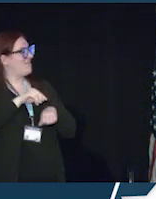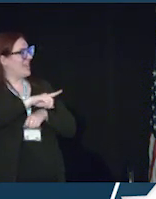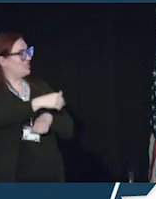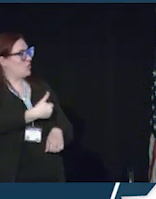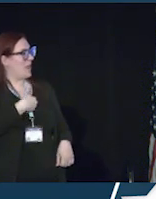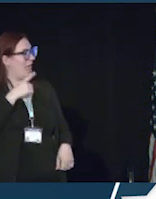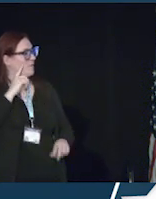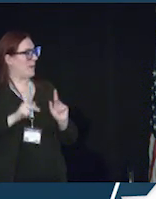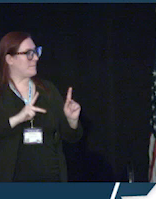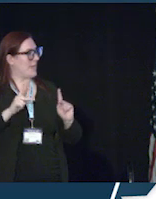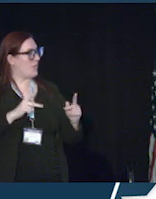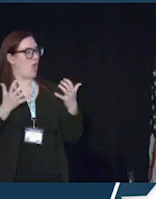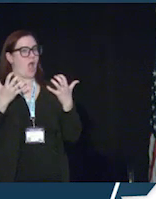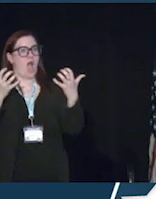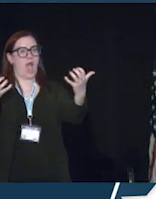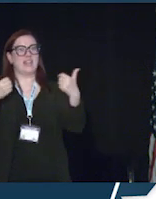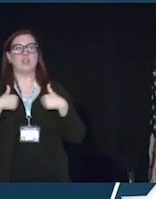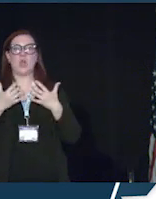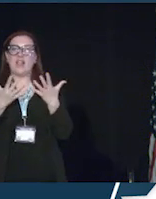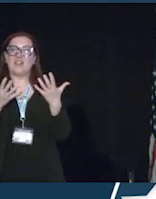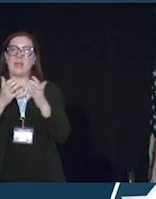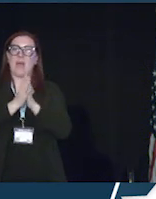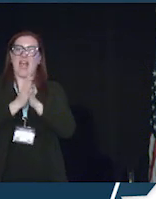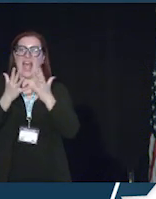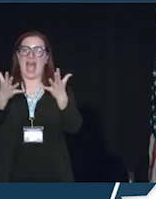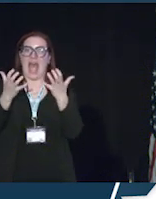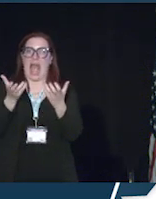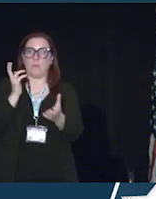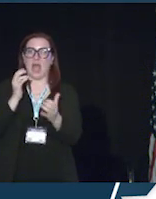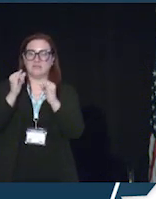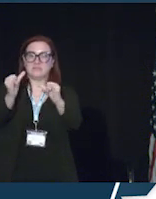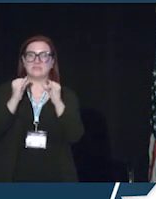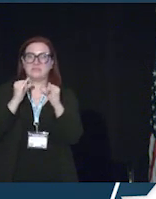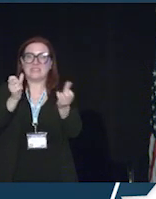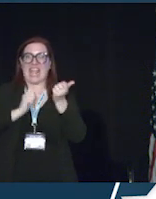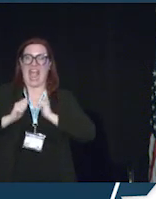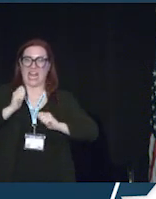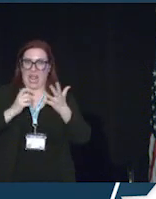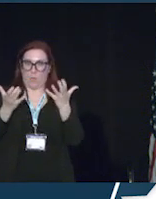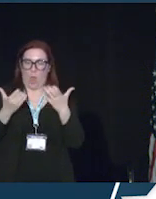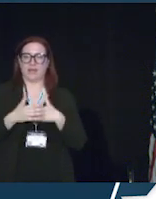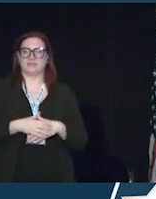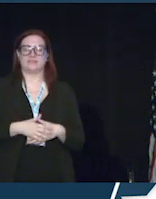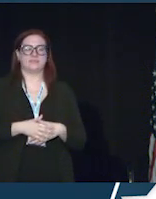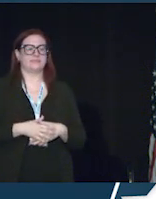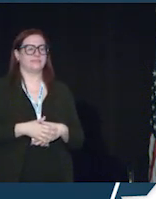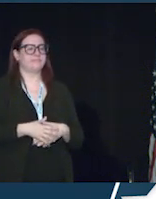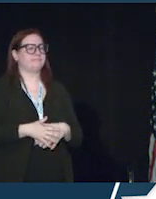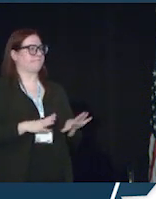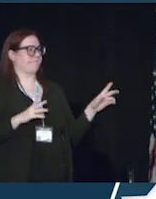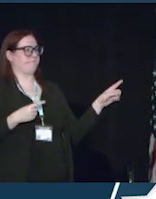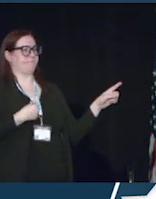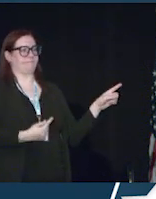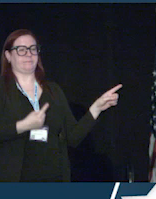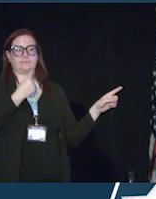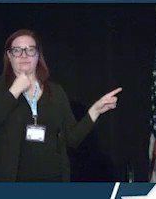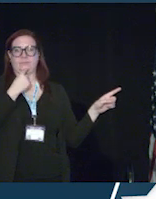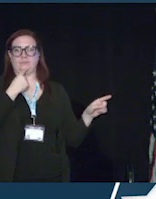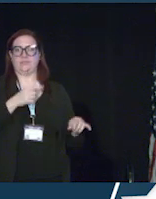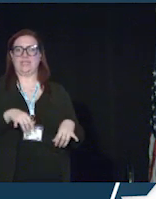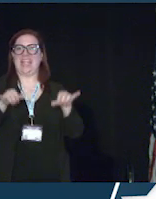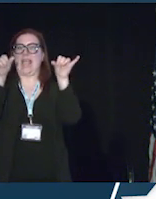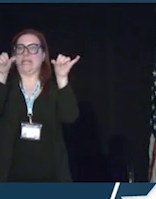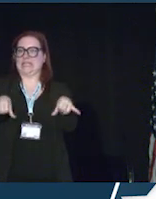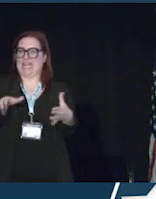audience who really want to get started with an acting career? I would say stay